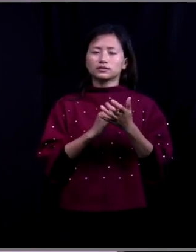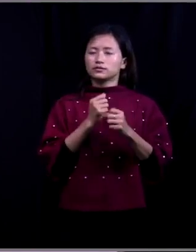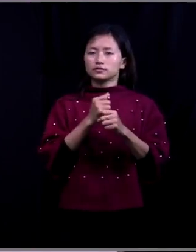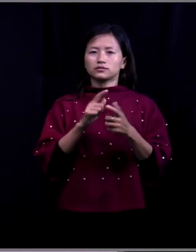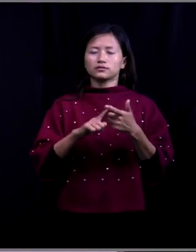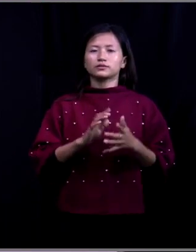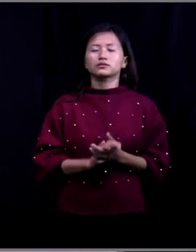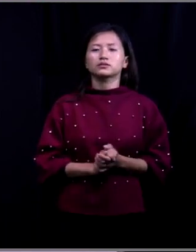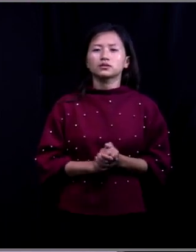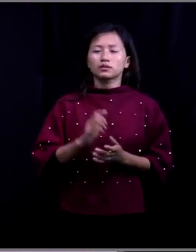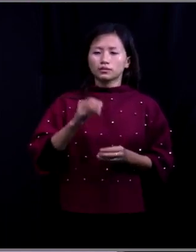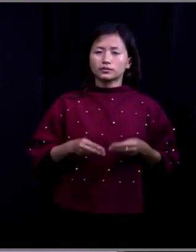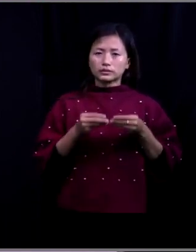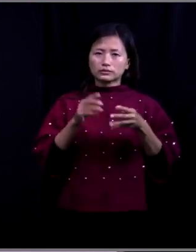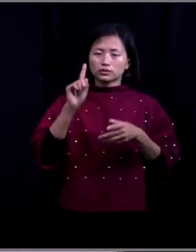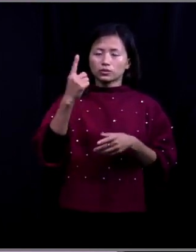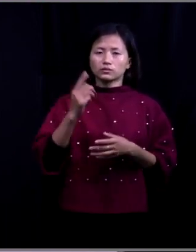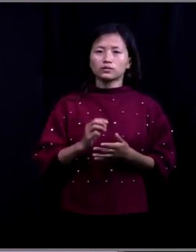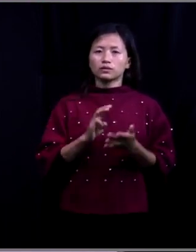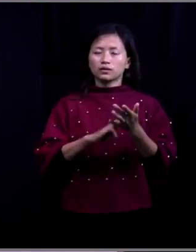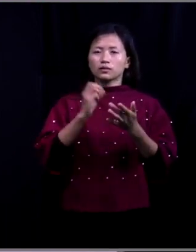present in one molecule of the compound.